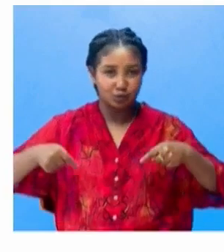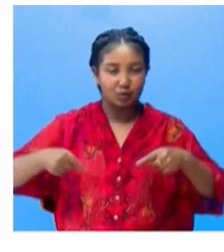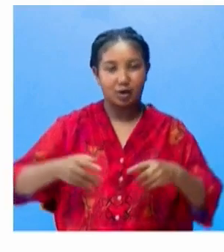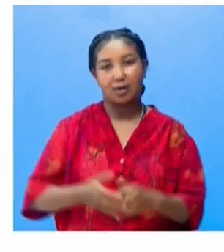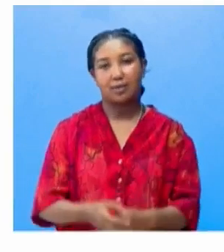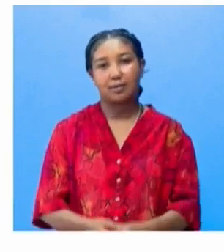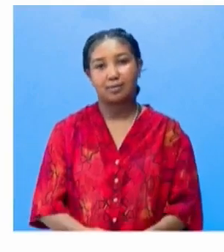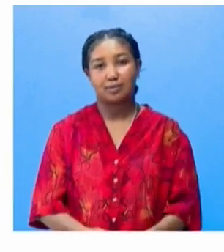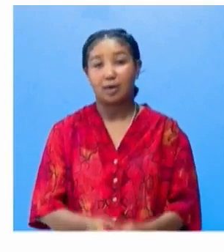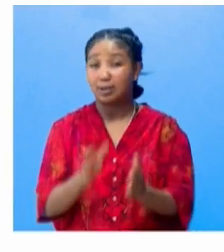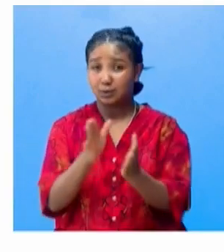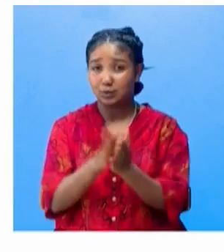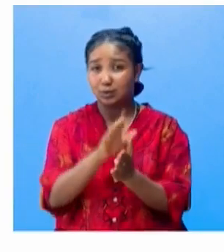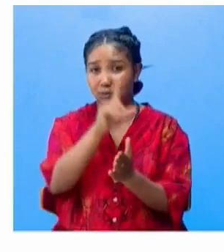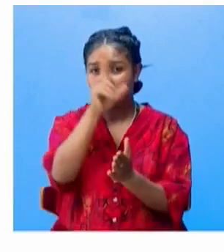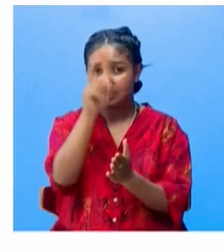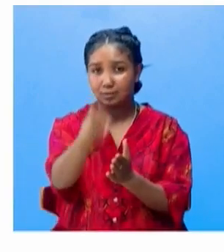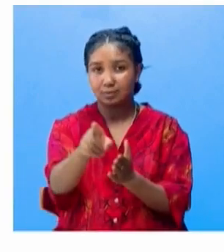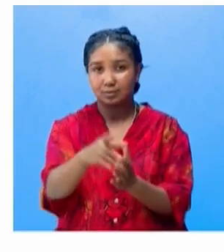at school?